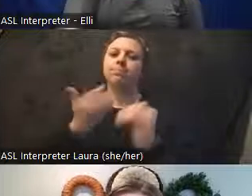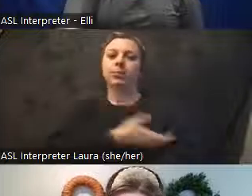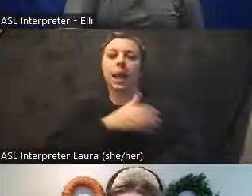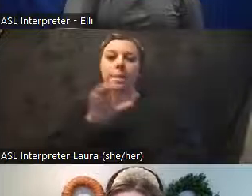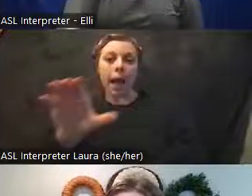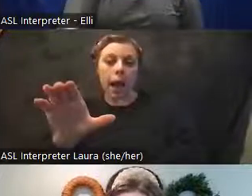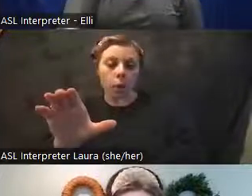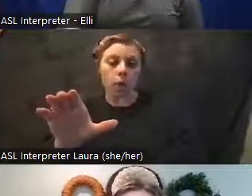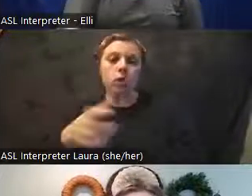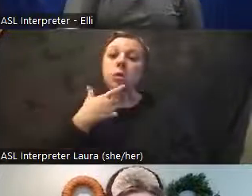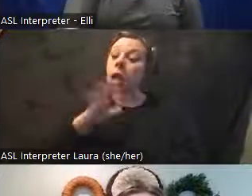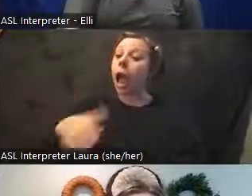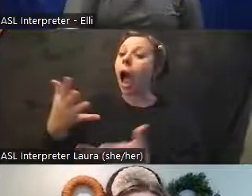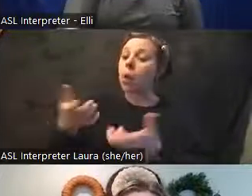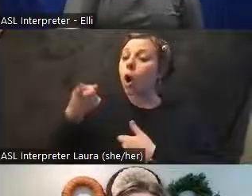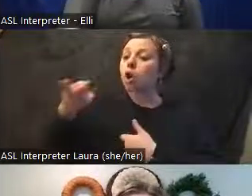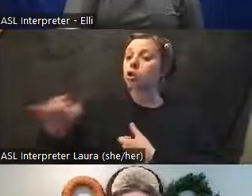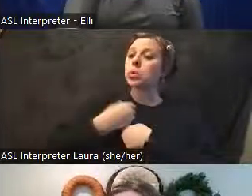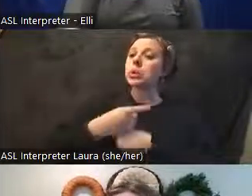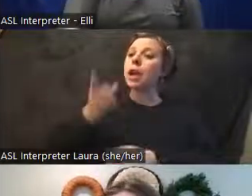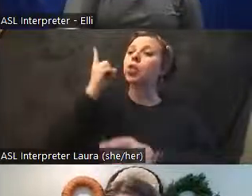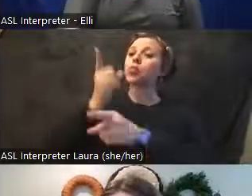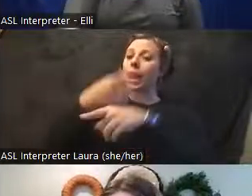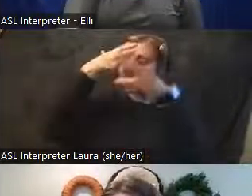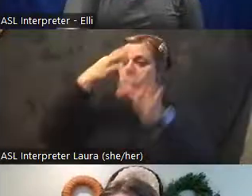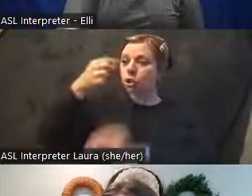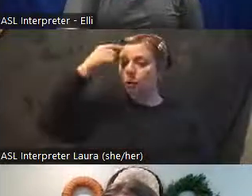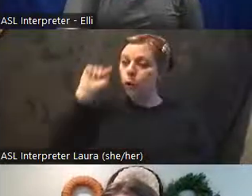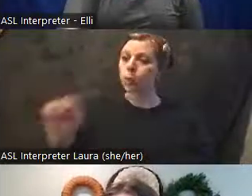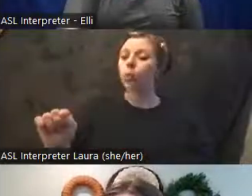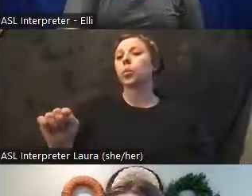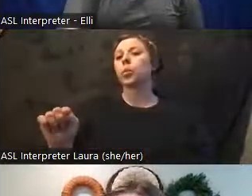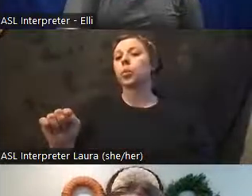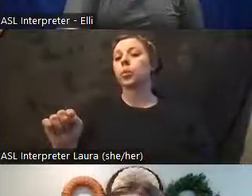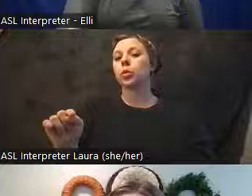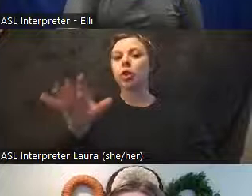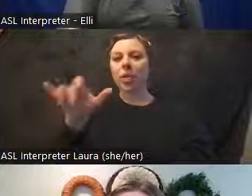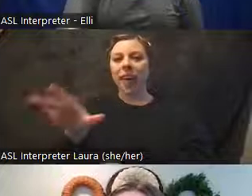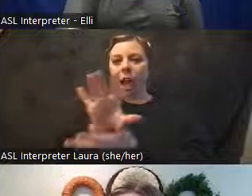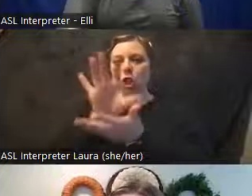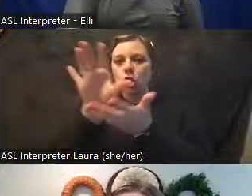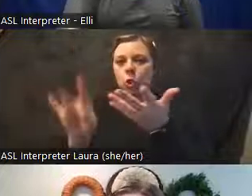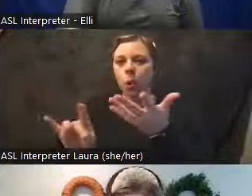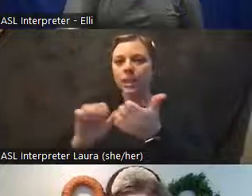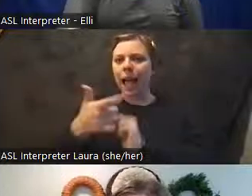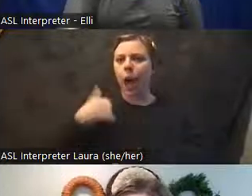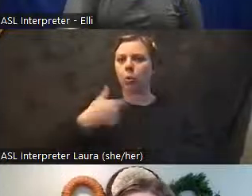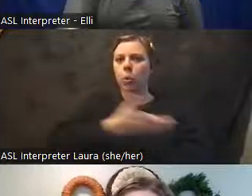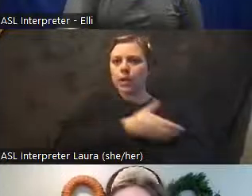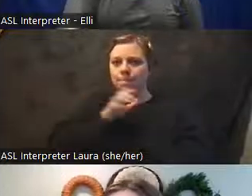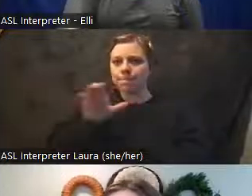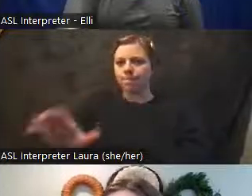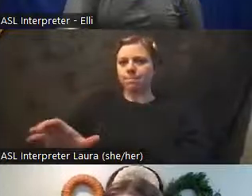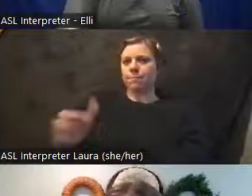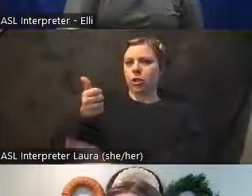right for them? And how do we give back that choice and that power and control?